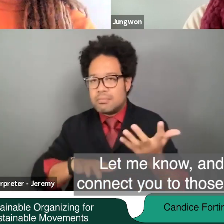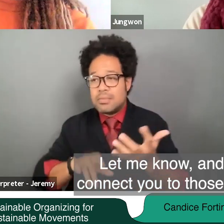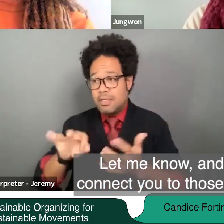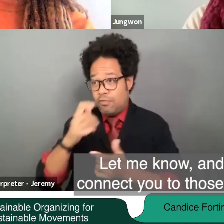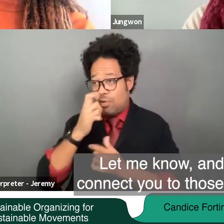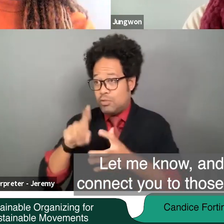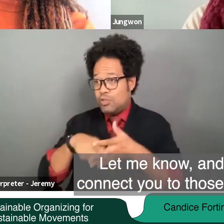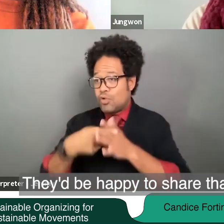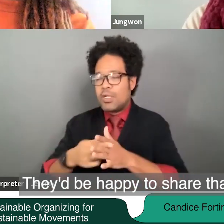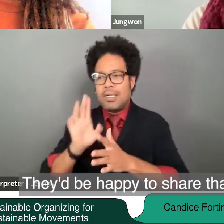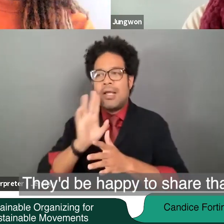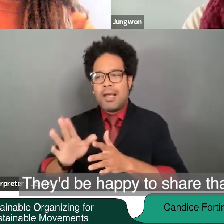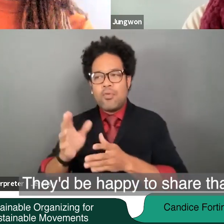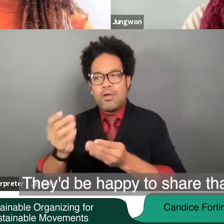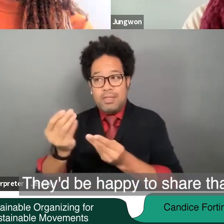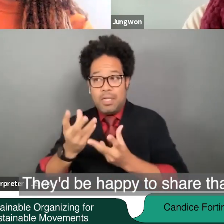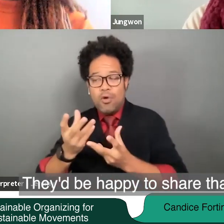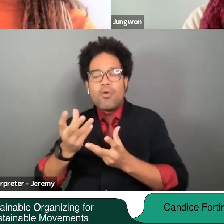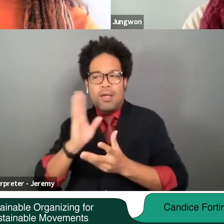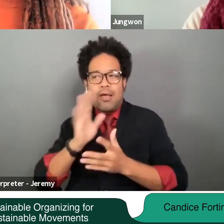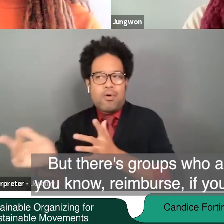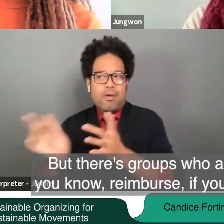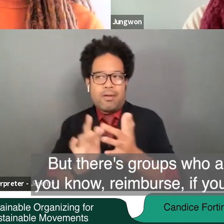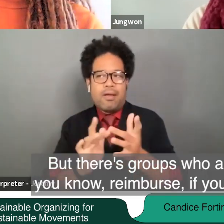me know and I'll connect you to those folks. They'd be happy to share that information.